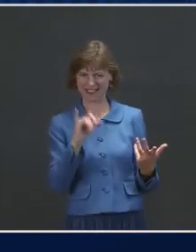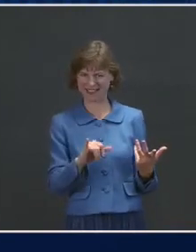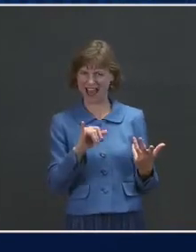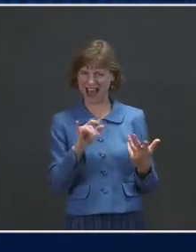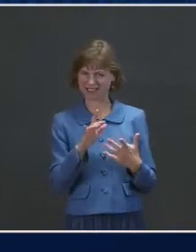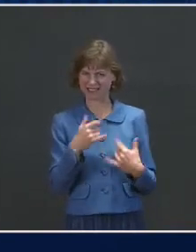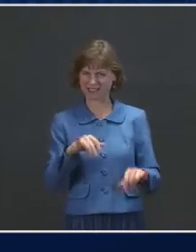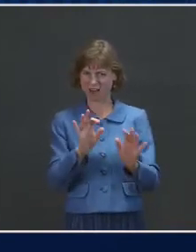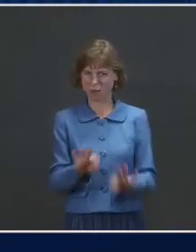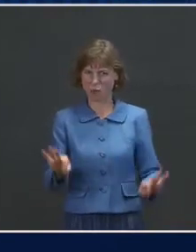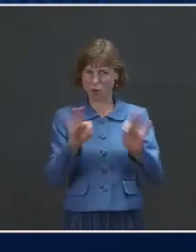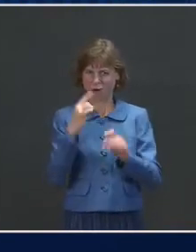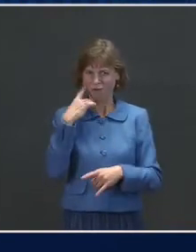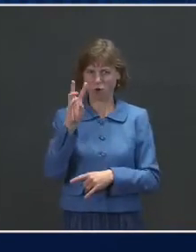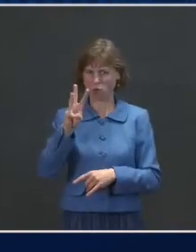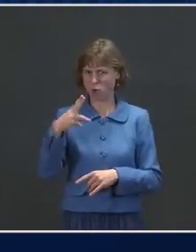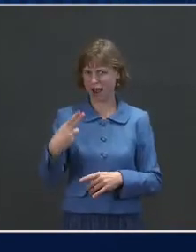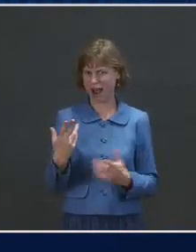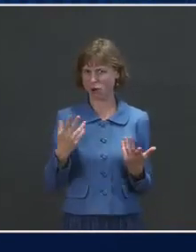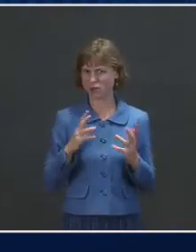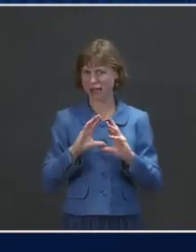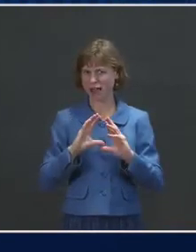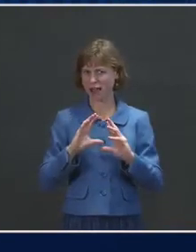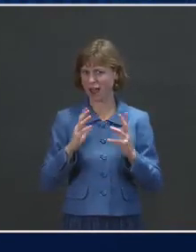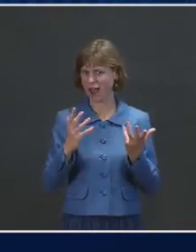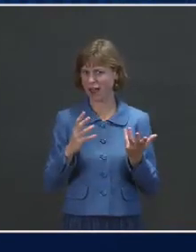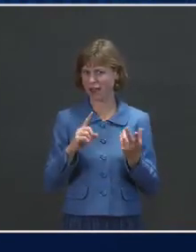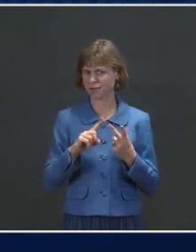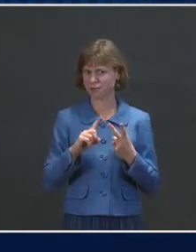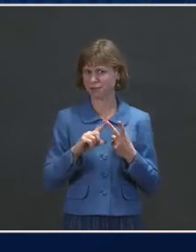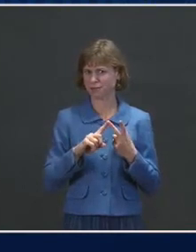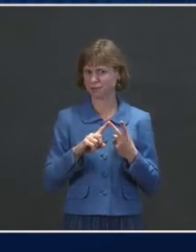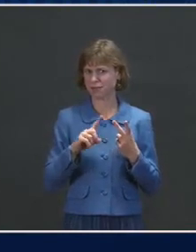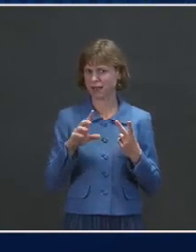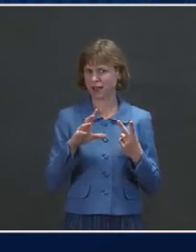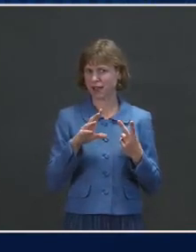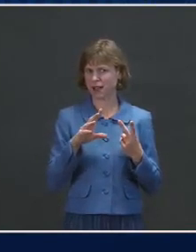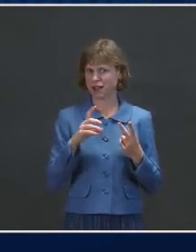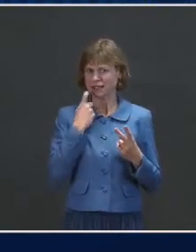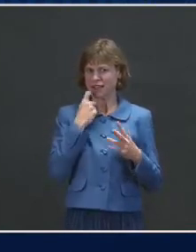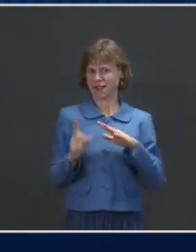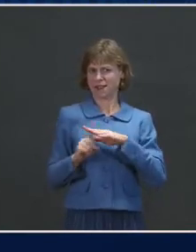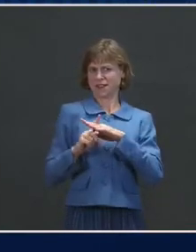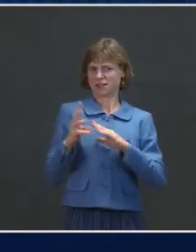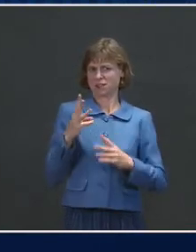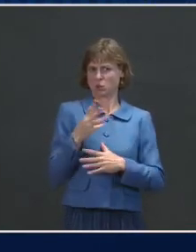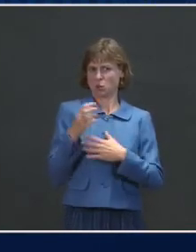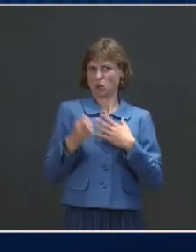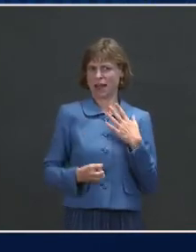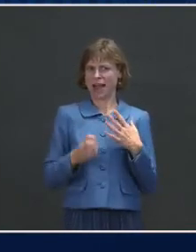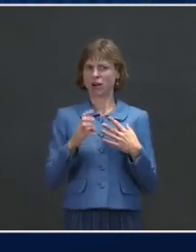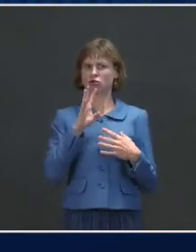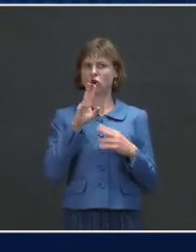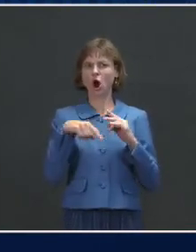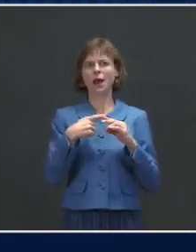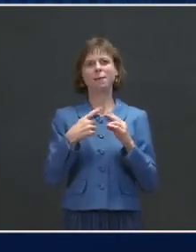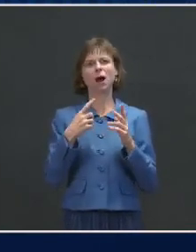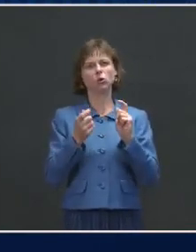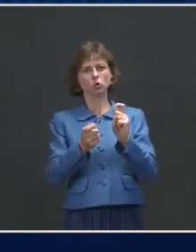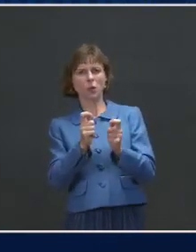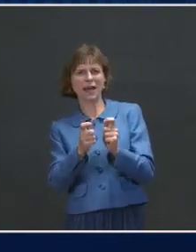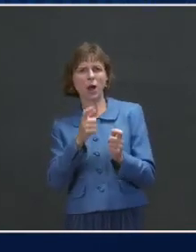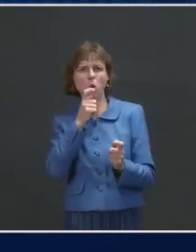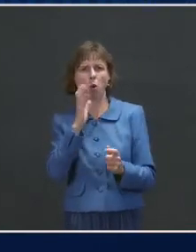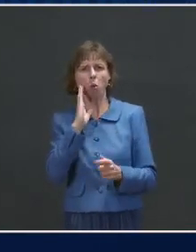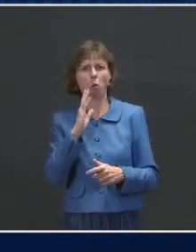House, and how will you get it done? And then also the other thing that came up this weekend is looking at tweaking the level of who gets the